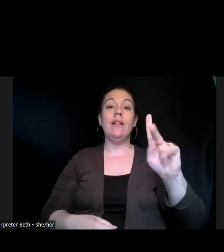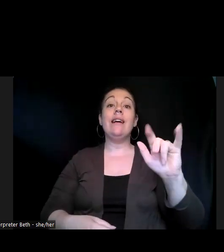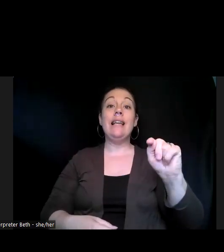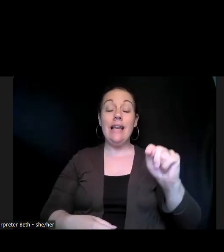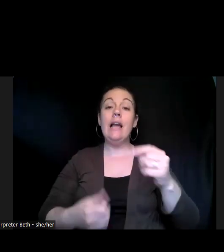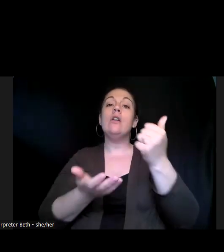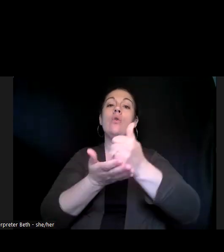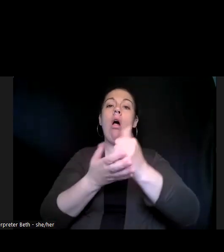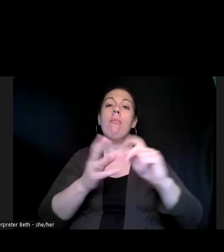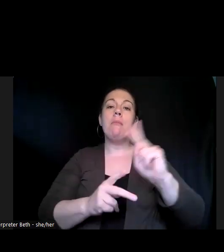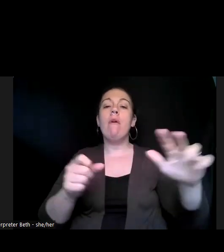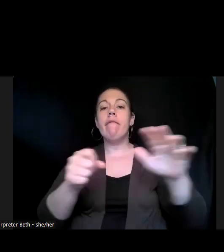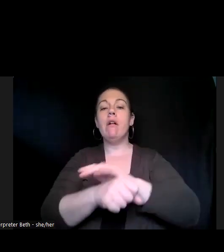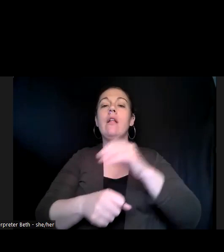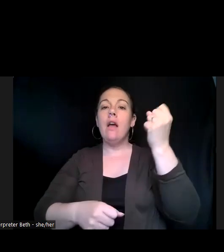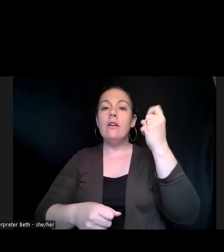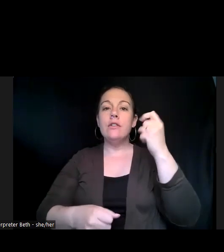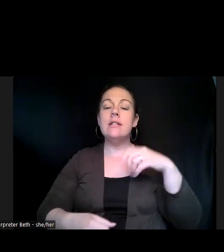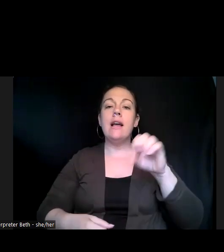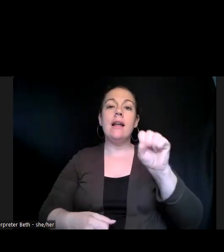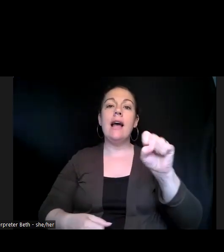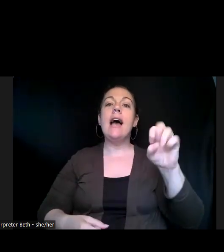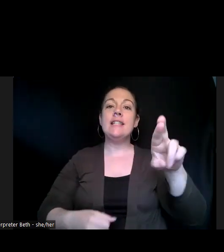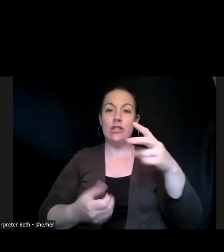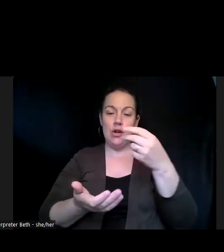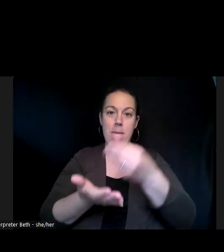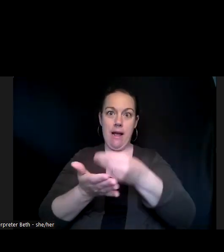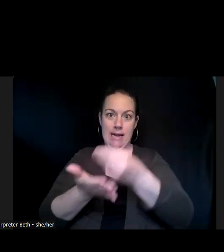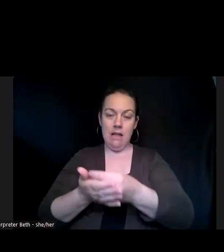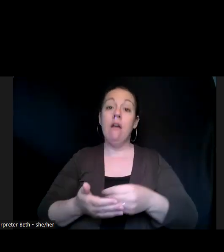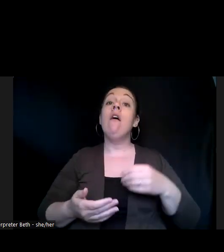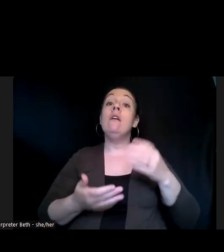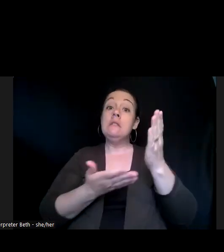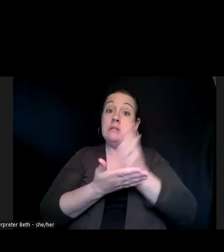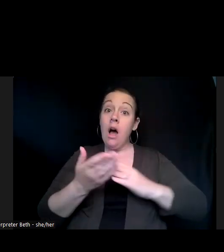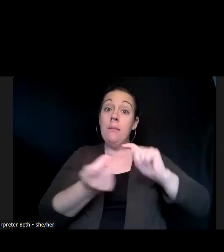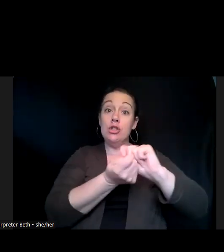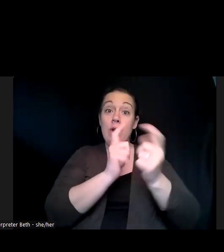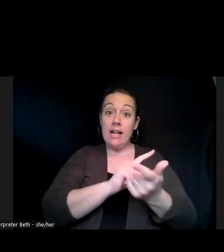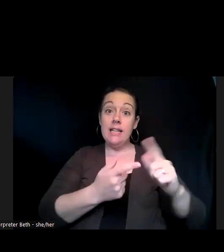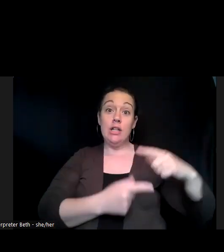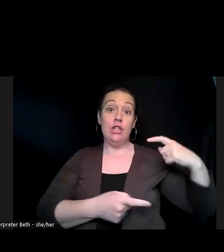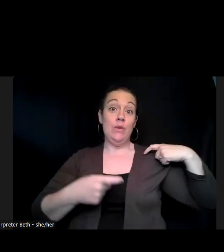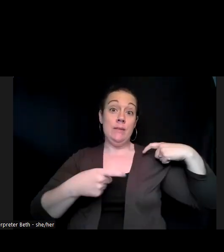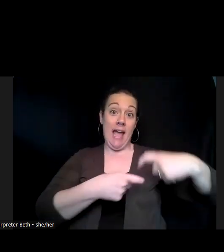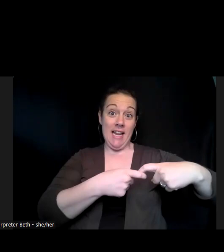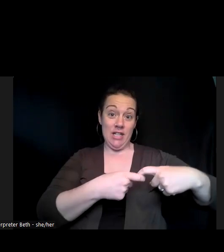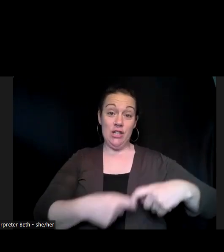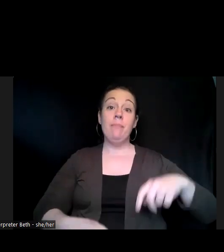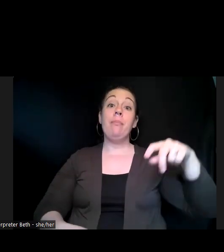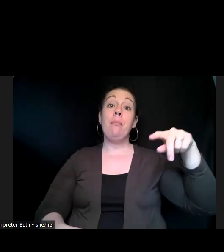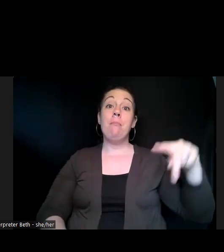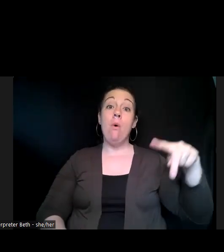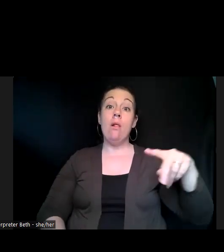funds. Some of these tools were translated to Spanish to make them even more accessible. In Portland, Maine, Portland